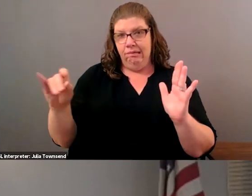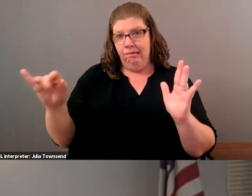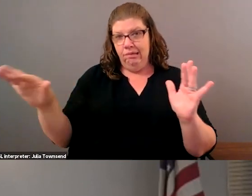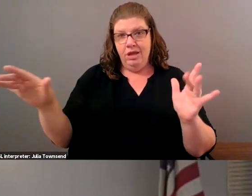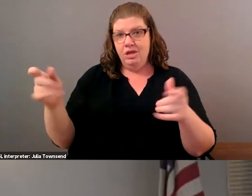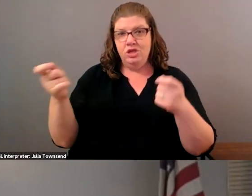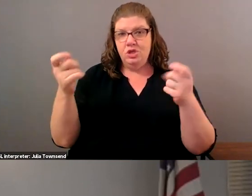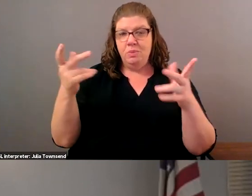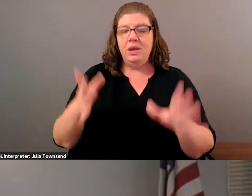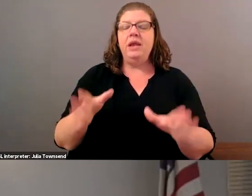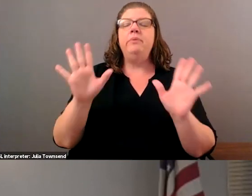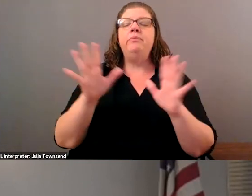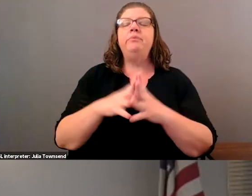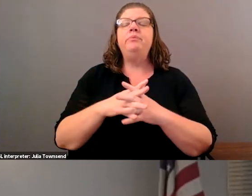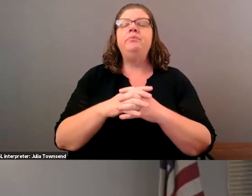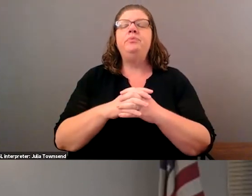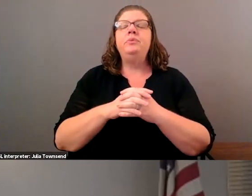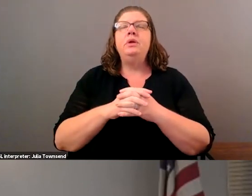And